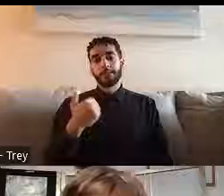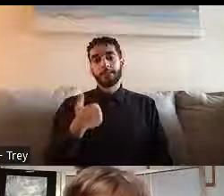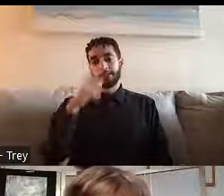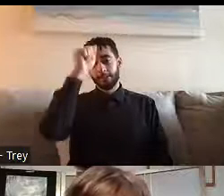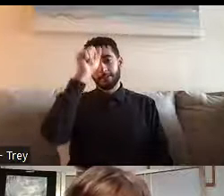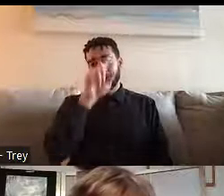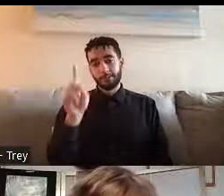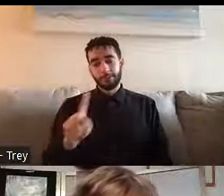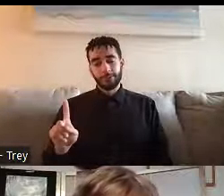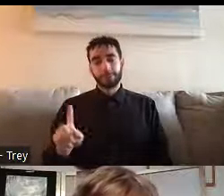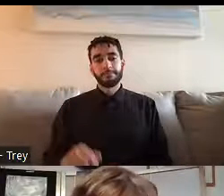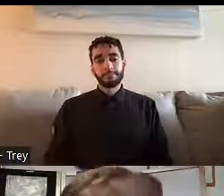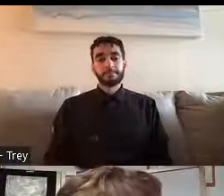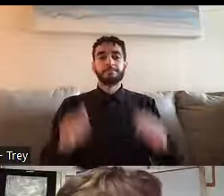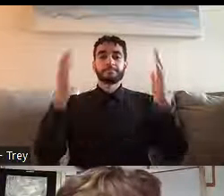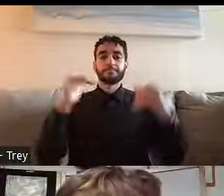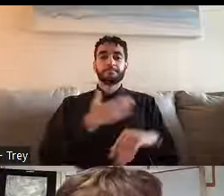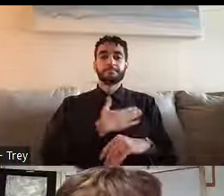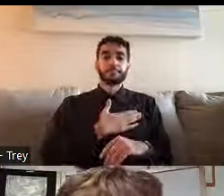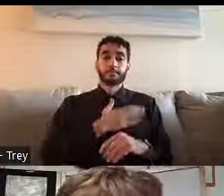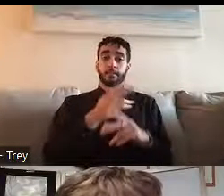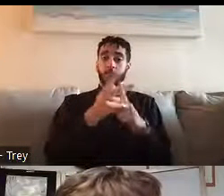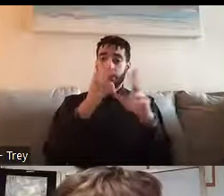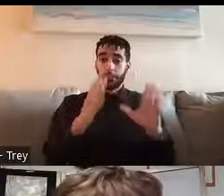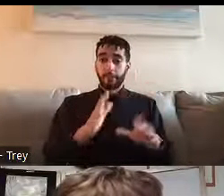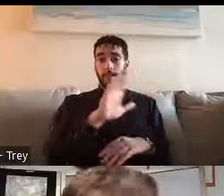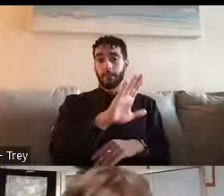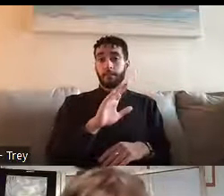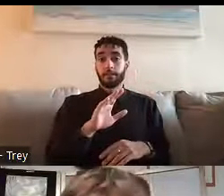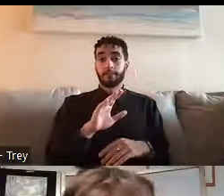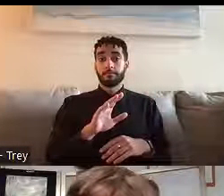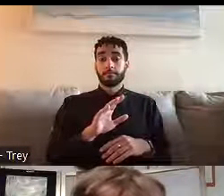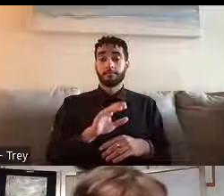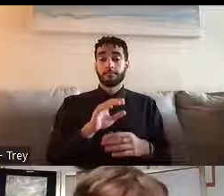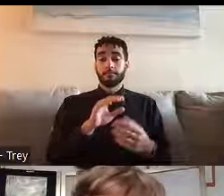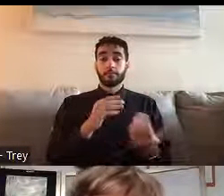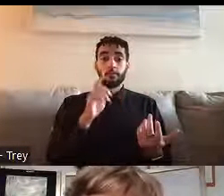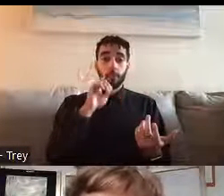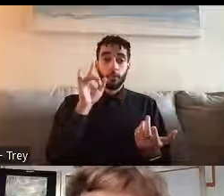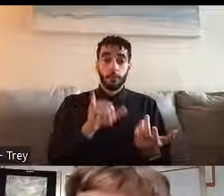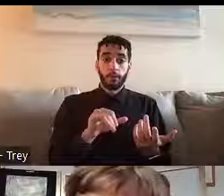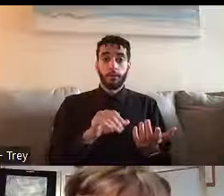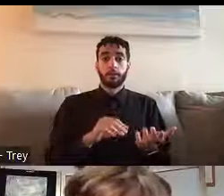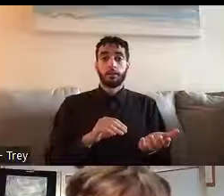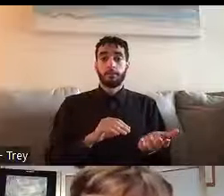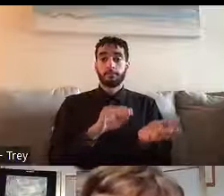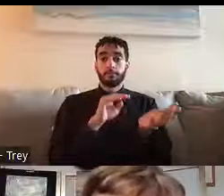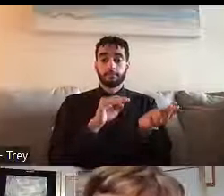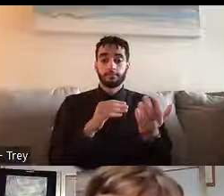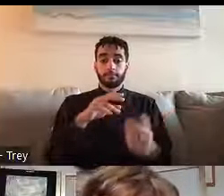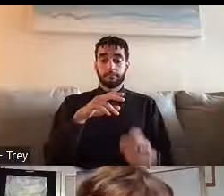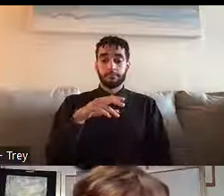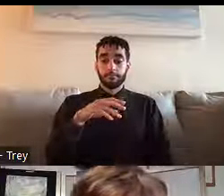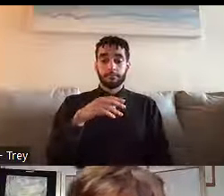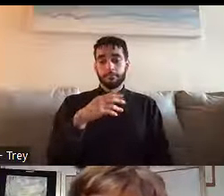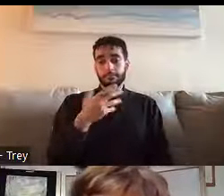We all know that caregivers are the hidden patient. We've heard from several sources earlier that they are depressed, Many